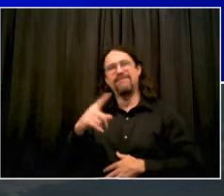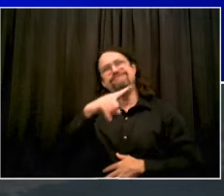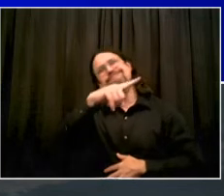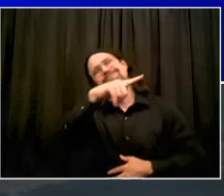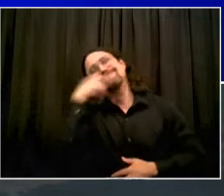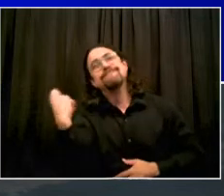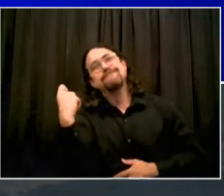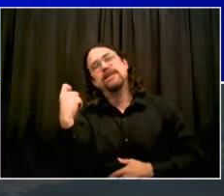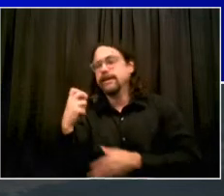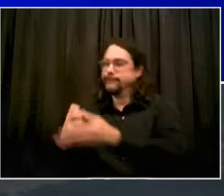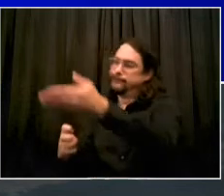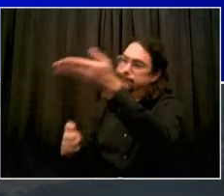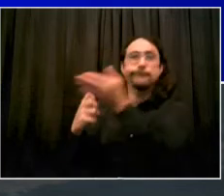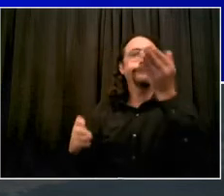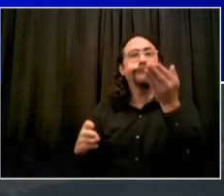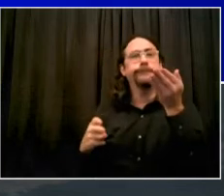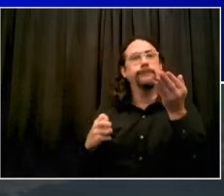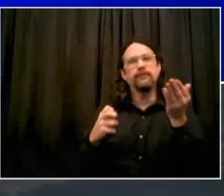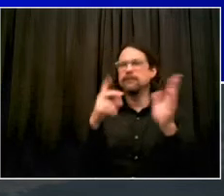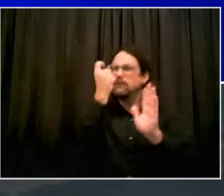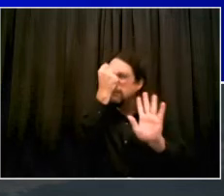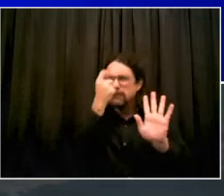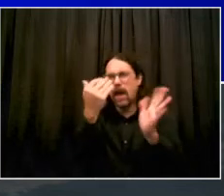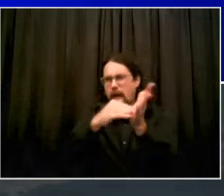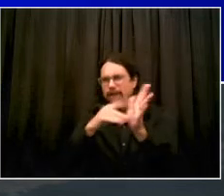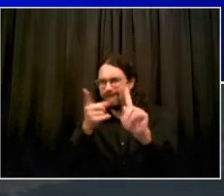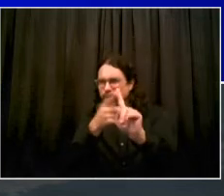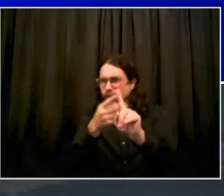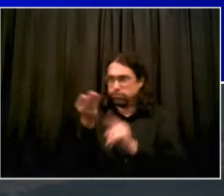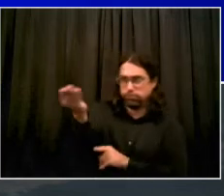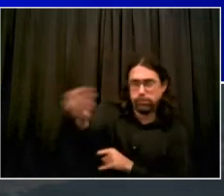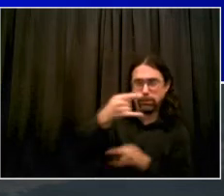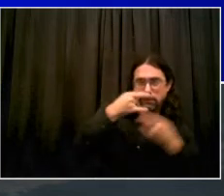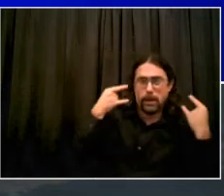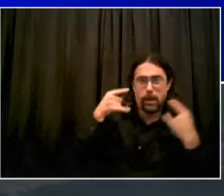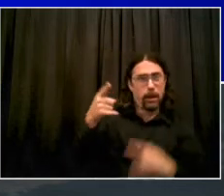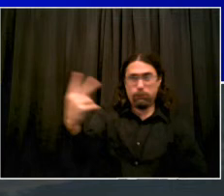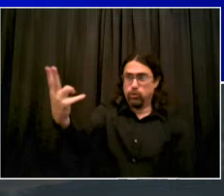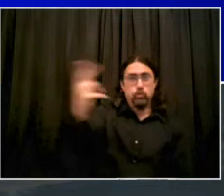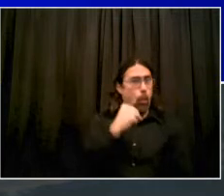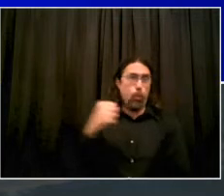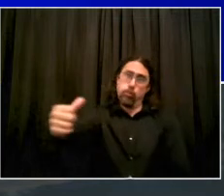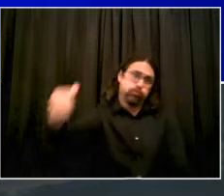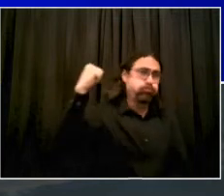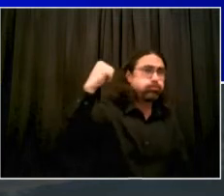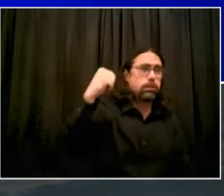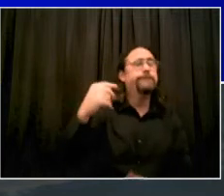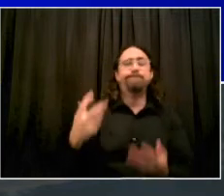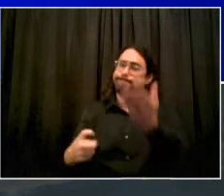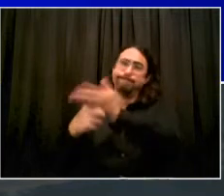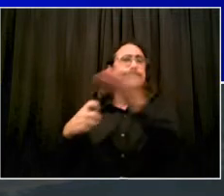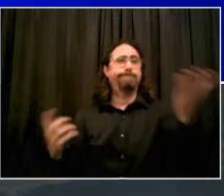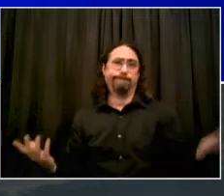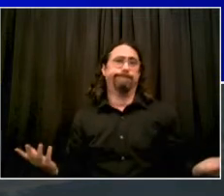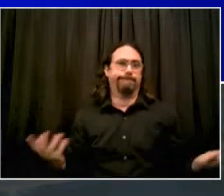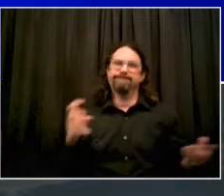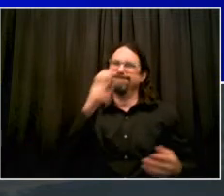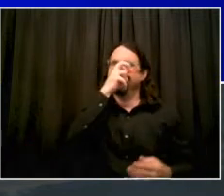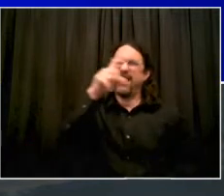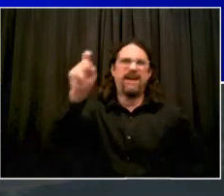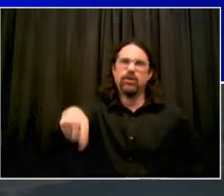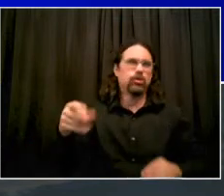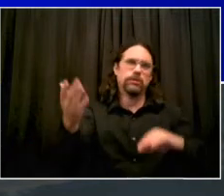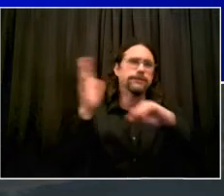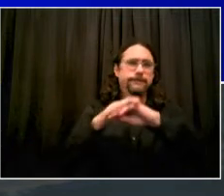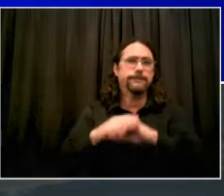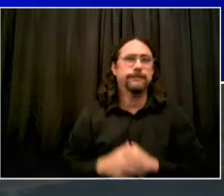we will, and that will be starting on a large scale today. Second, Department of Health has ordered non-public schools and child